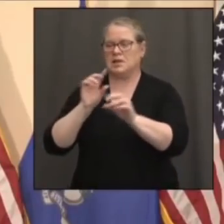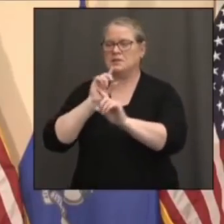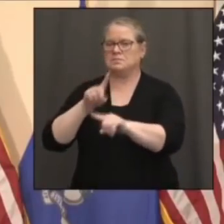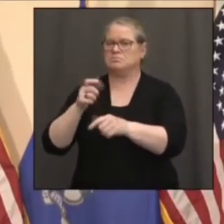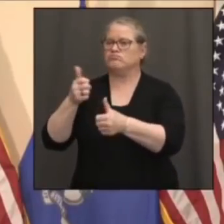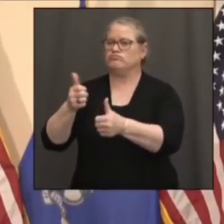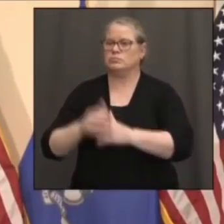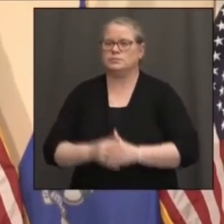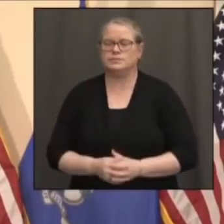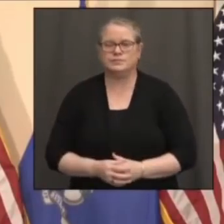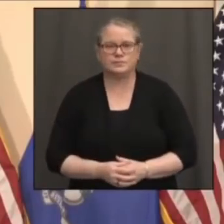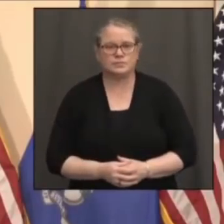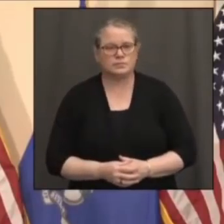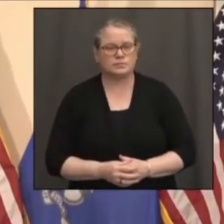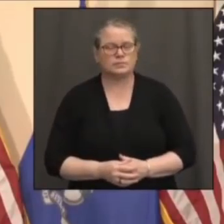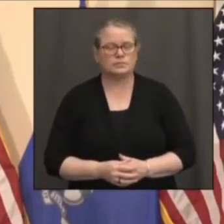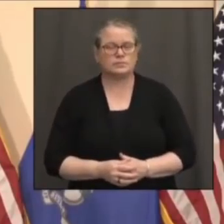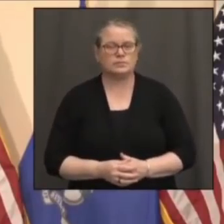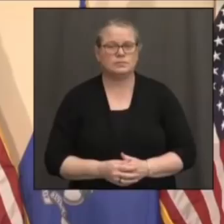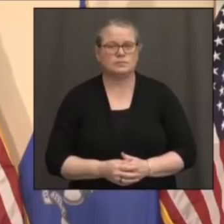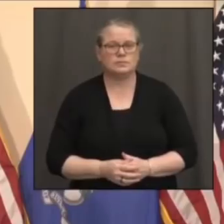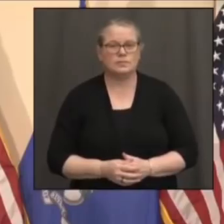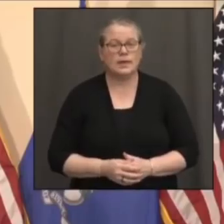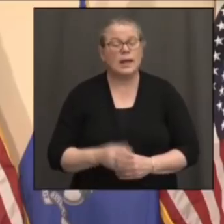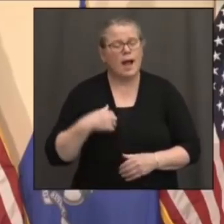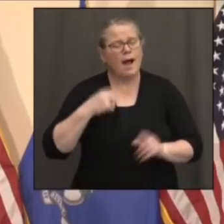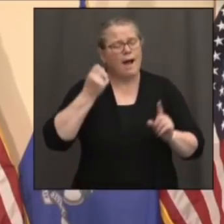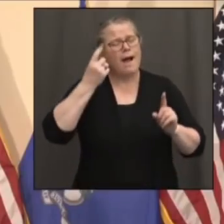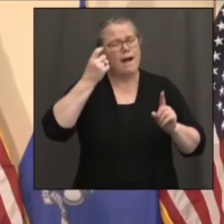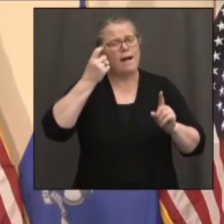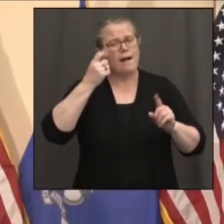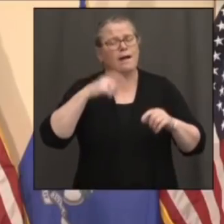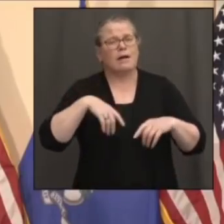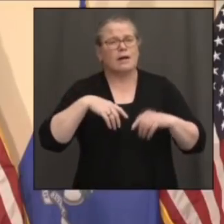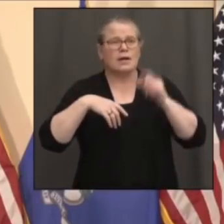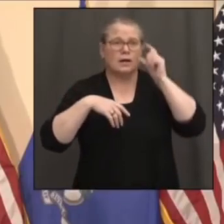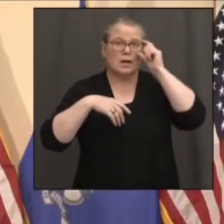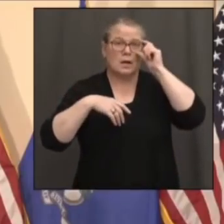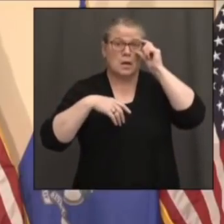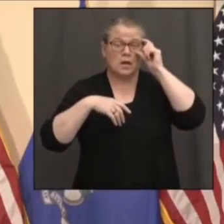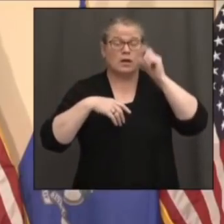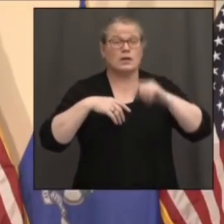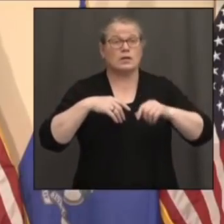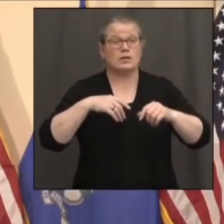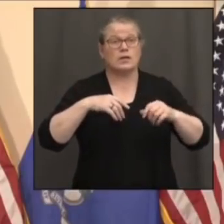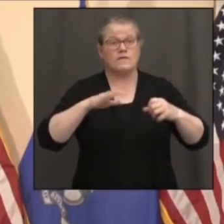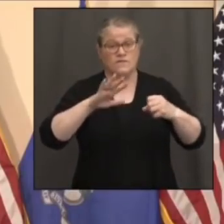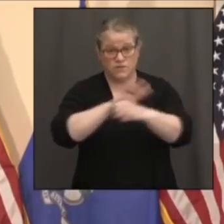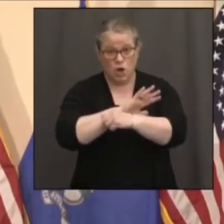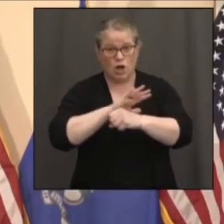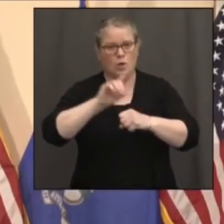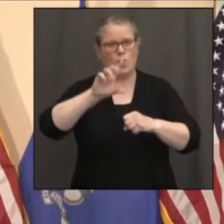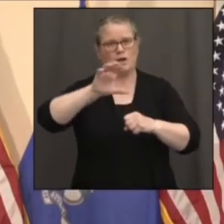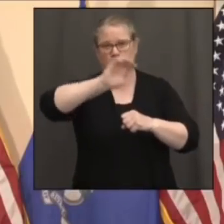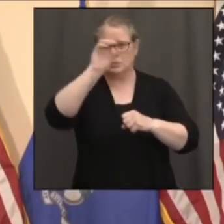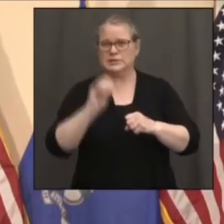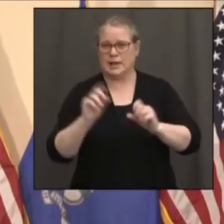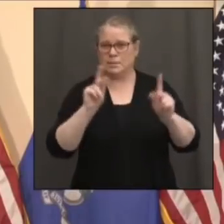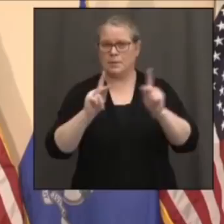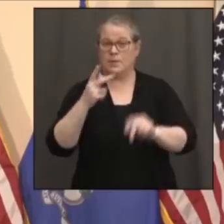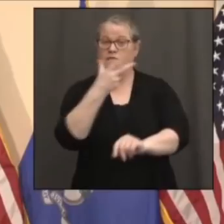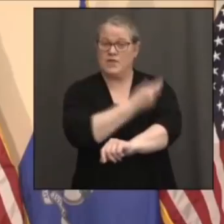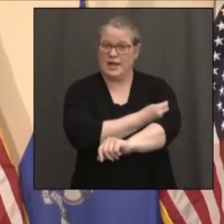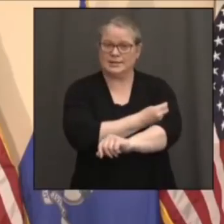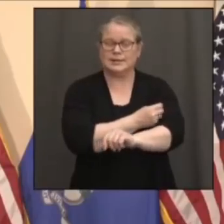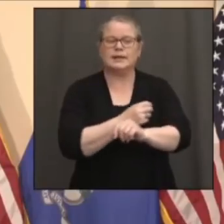Definitely, I definitely understand that the closer we get to full vaccination, the safer everybody will be. But